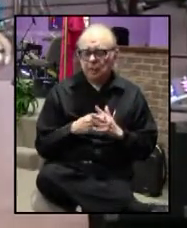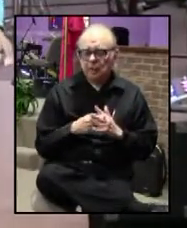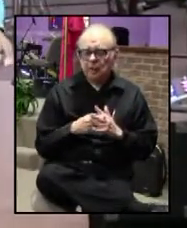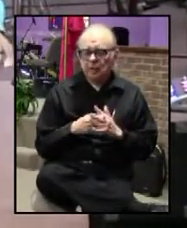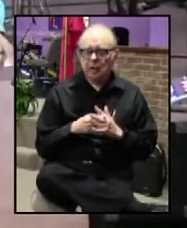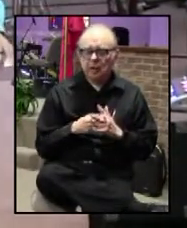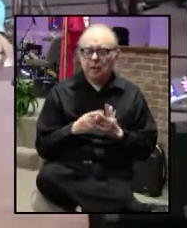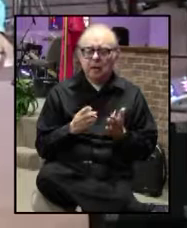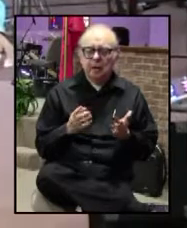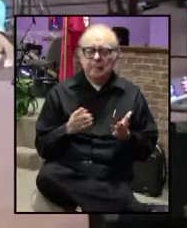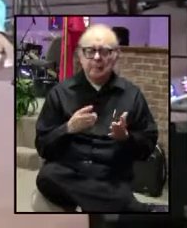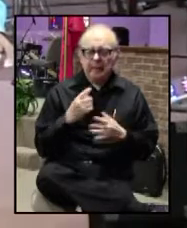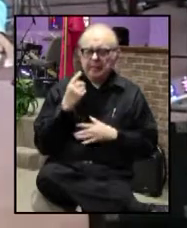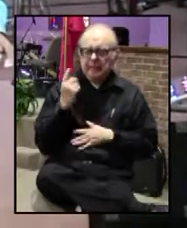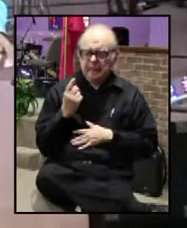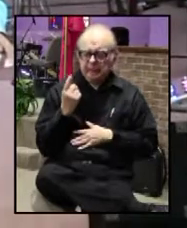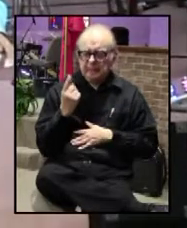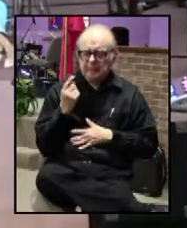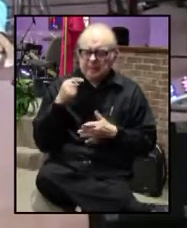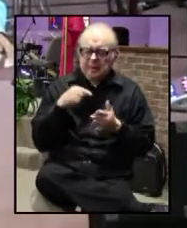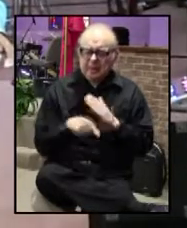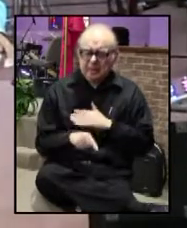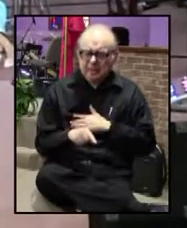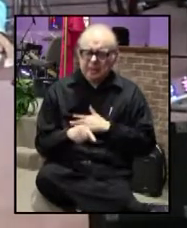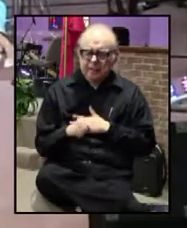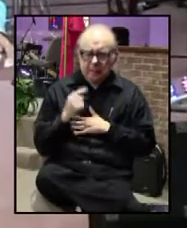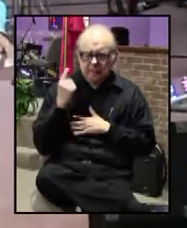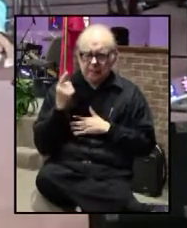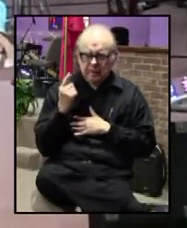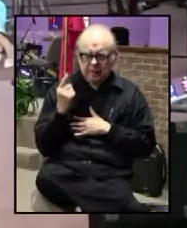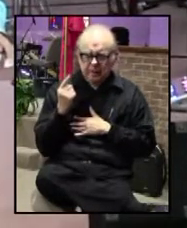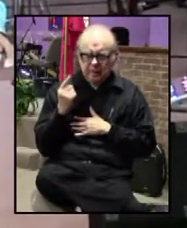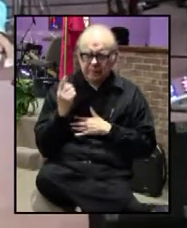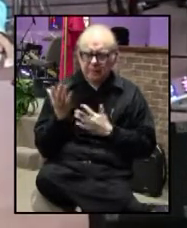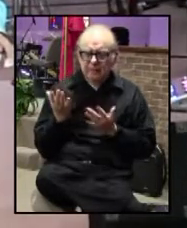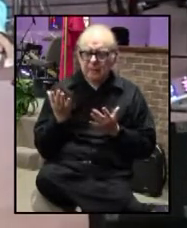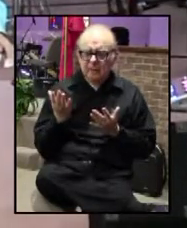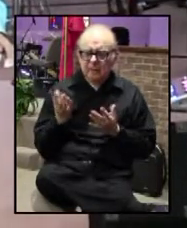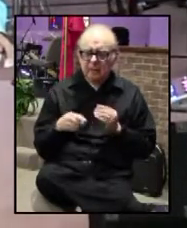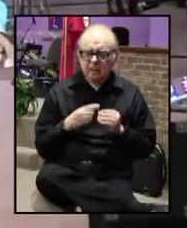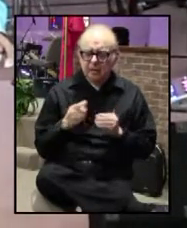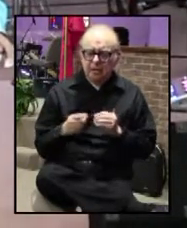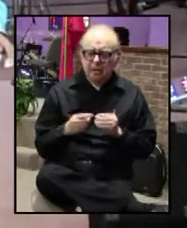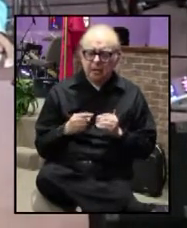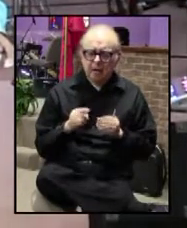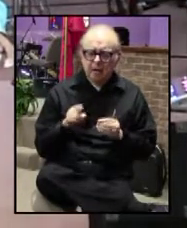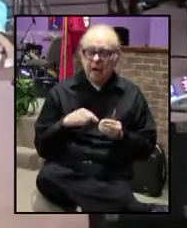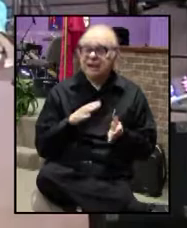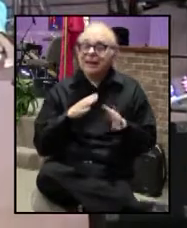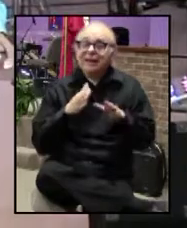start thinking and deepening your thoughts about death.